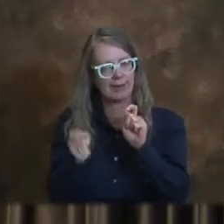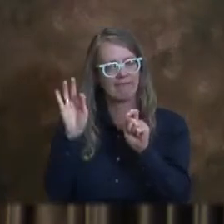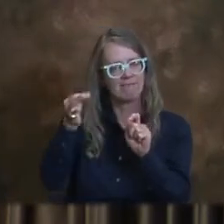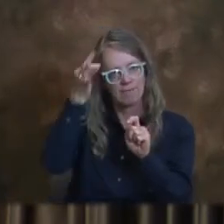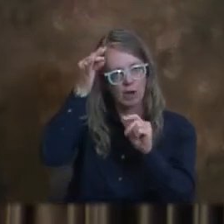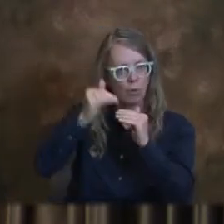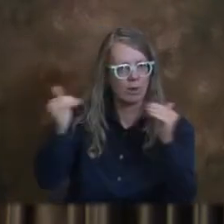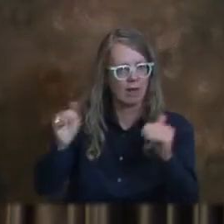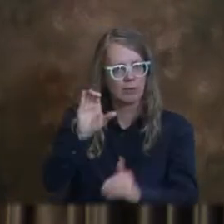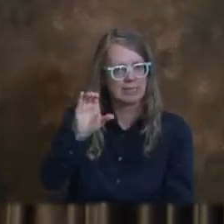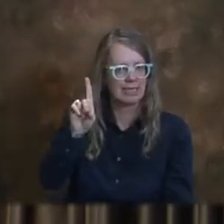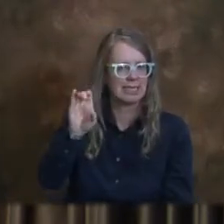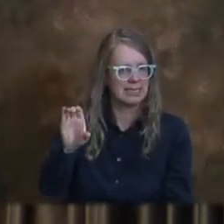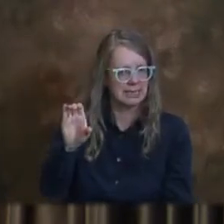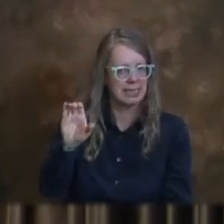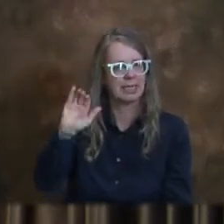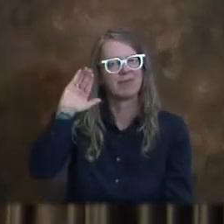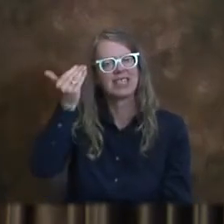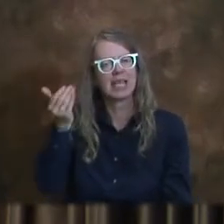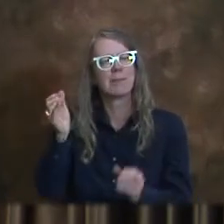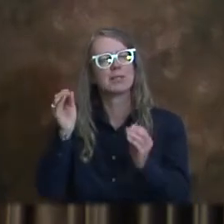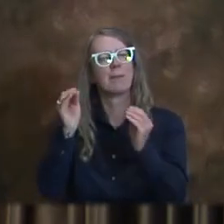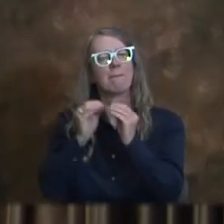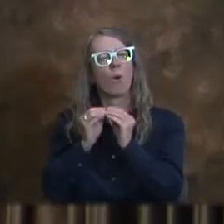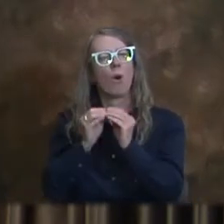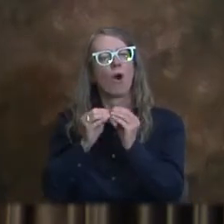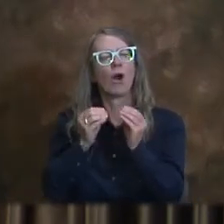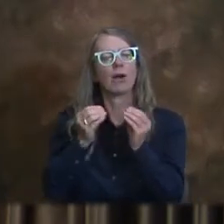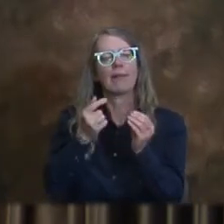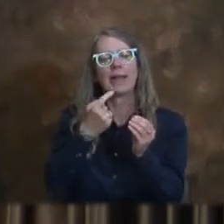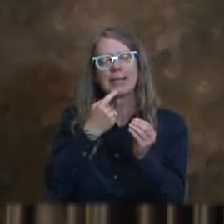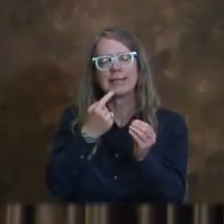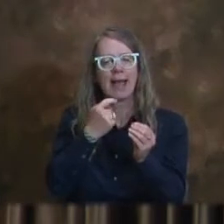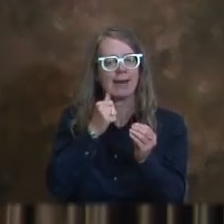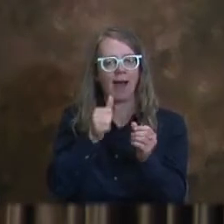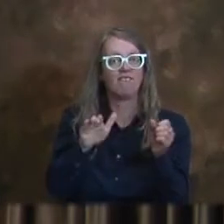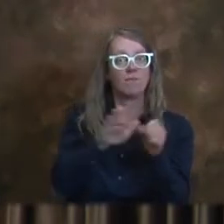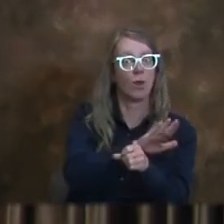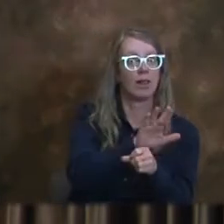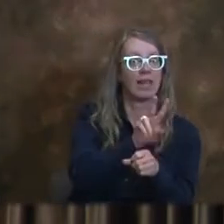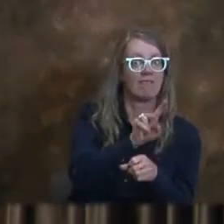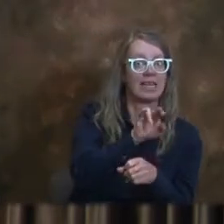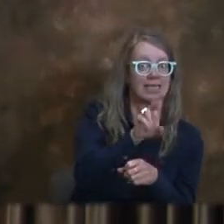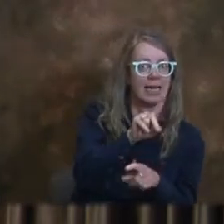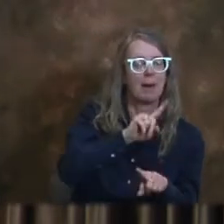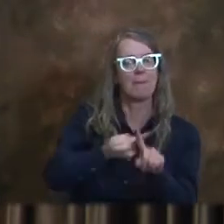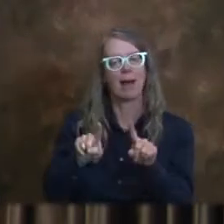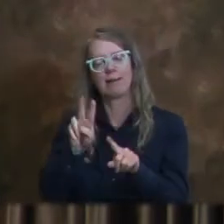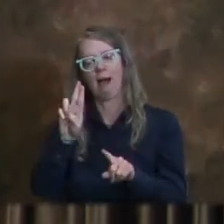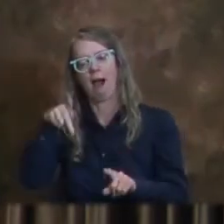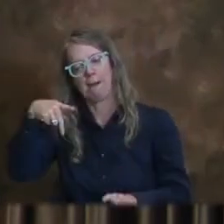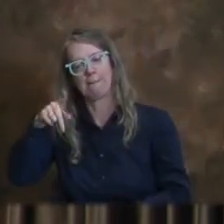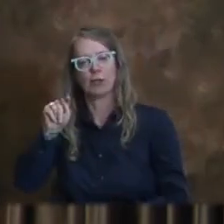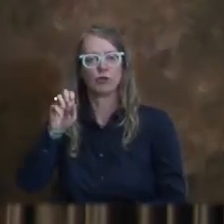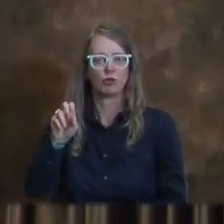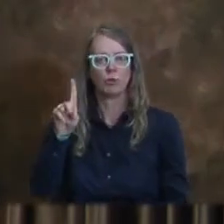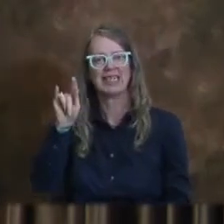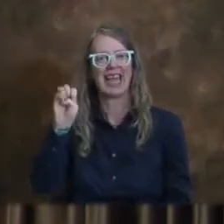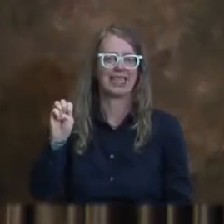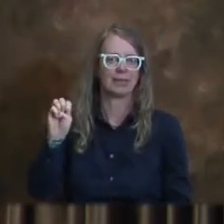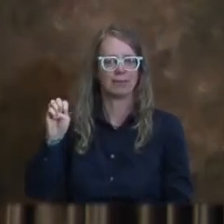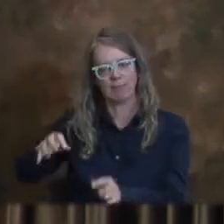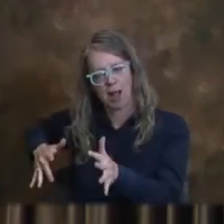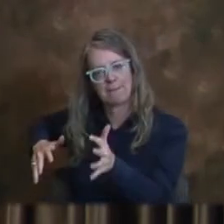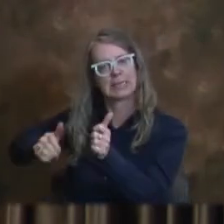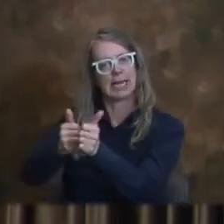to more talk about up to date. Are you up to date with your COVID-19 vaccine? That would be much more encompassing of not